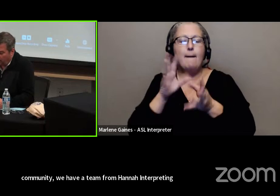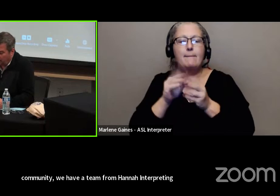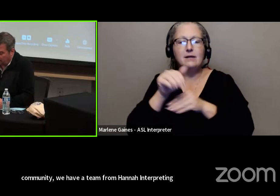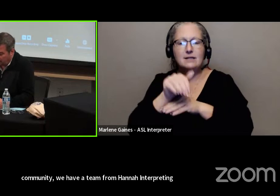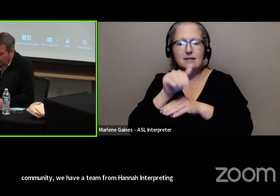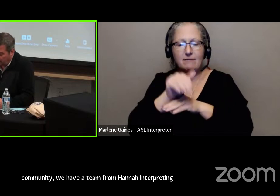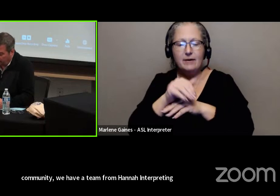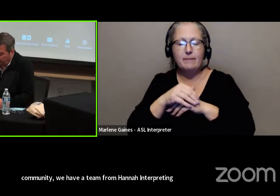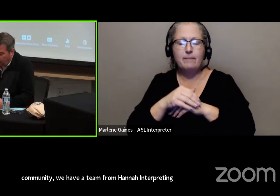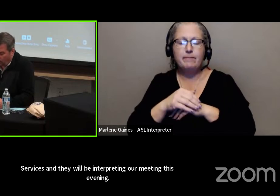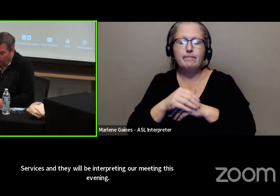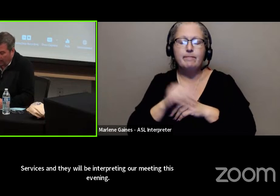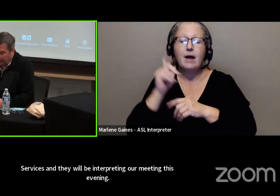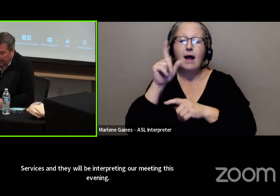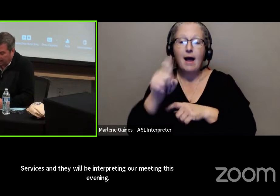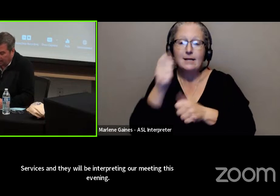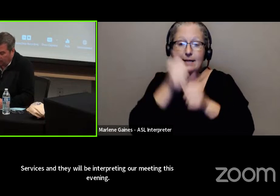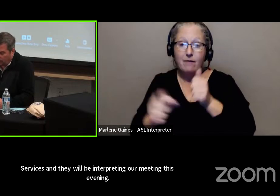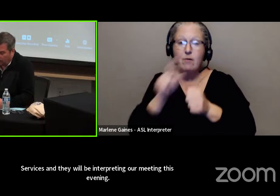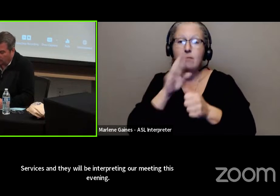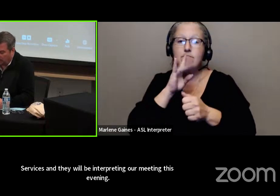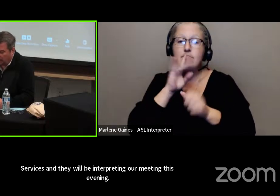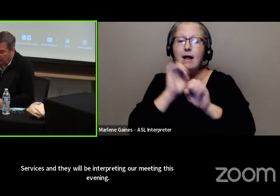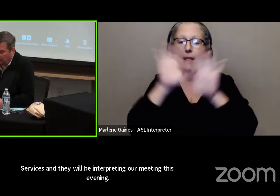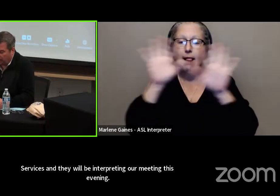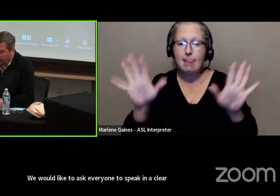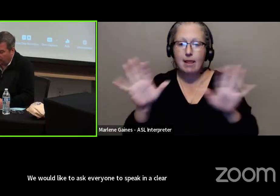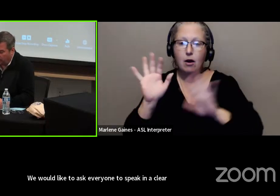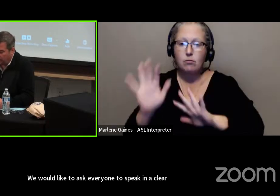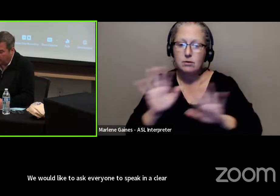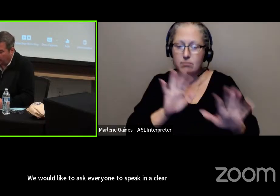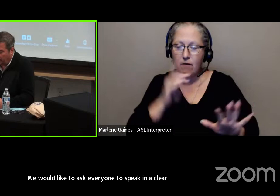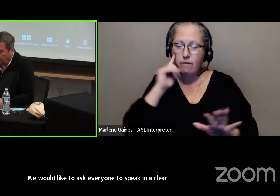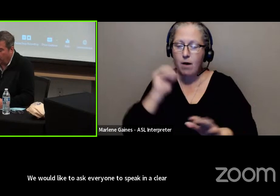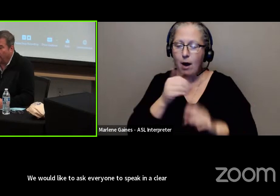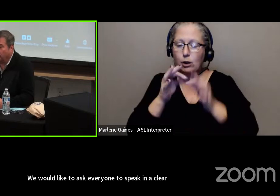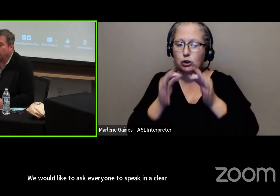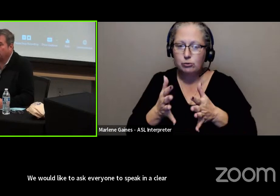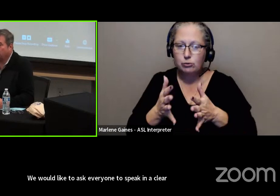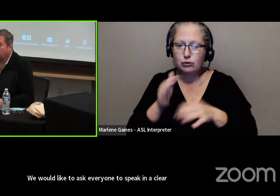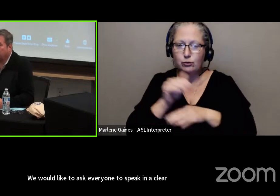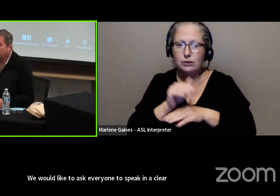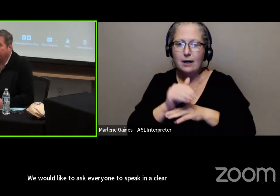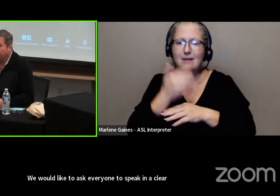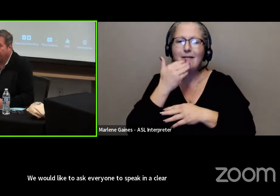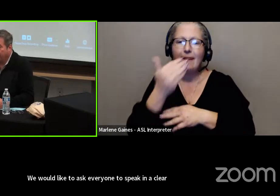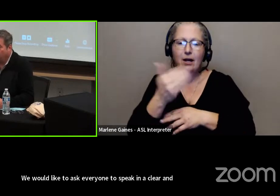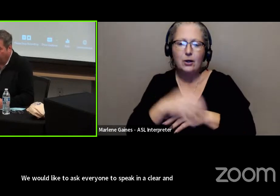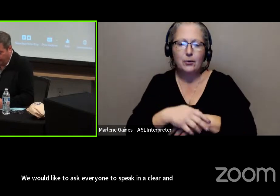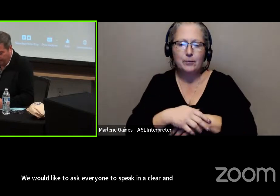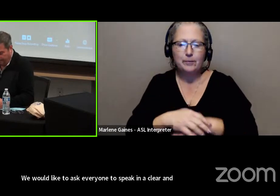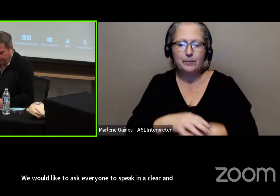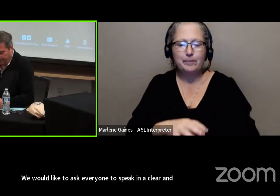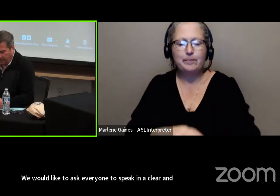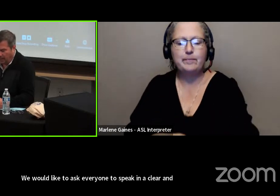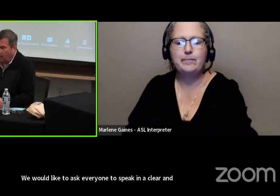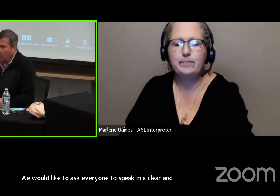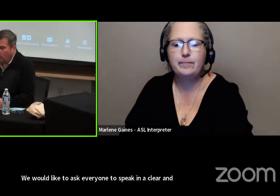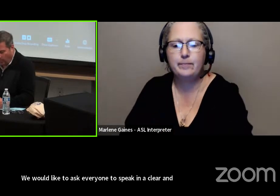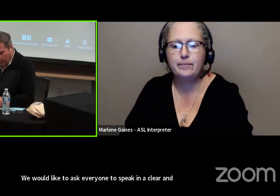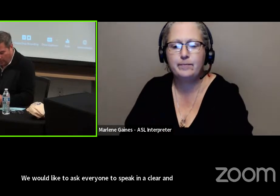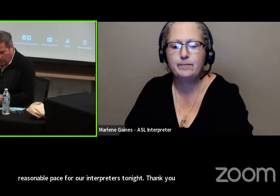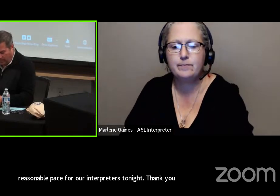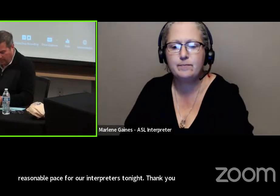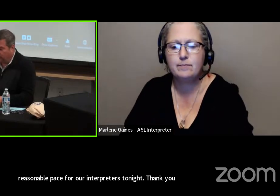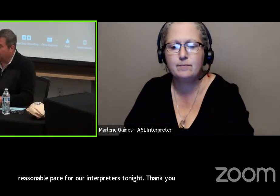evening. We would like to ask everyone to speak in a clear and reasonable pace for our interpreters tonight. Thank you. We're going to go with